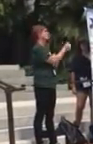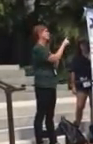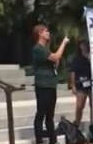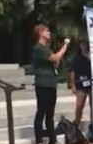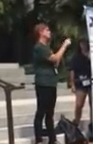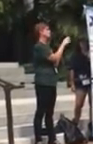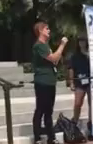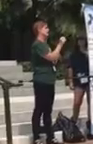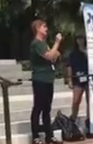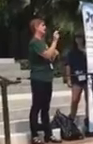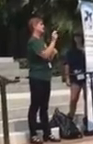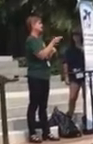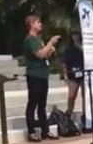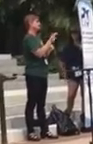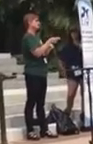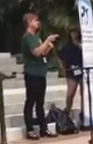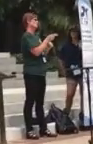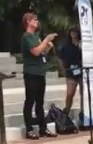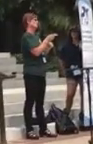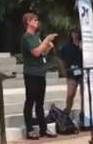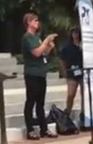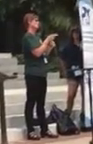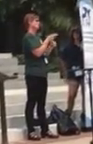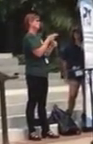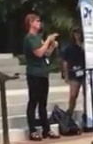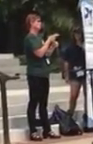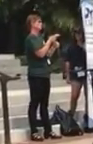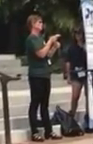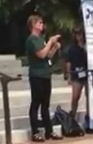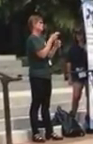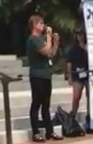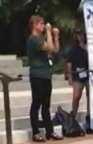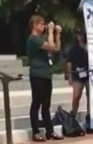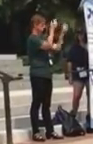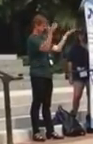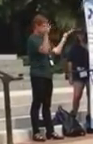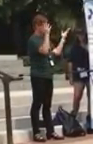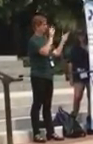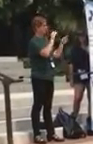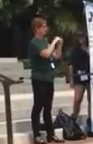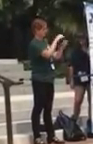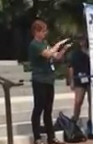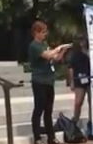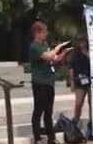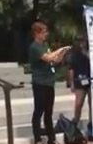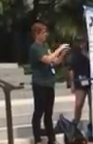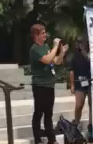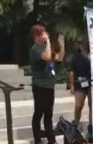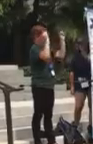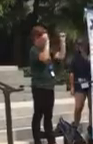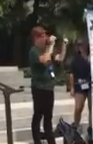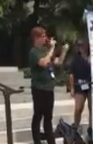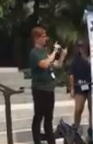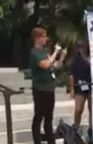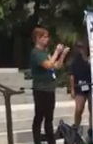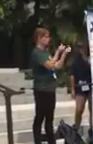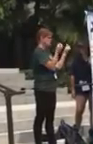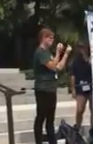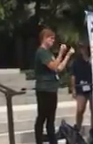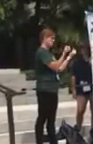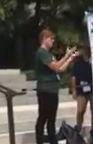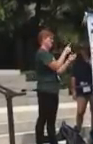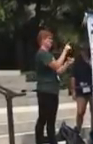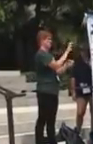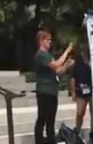in schools and teaching it to hundreds of students was